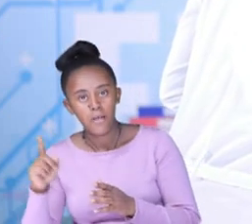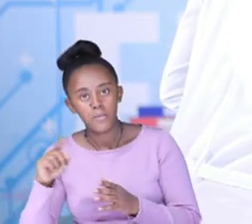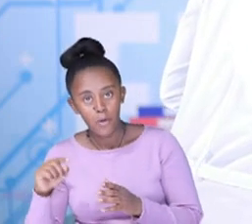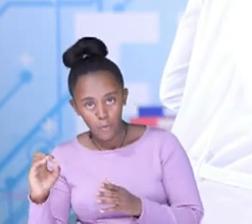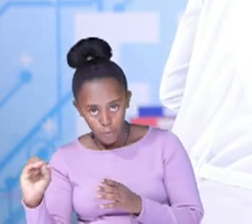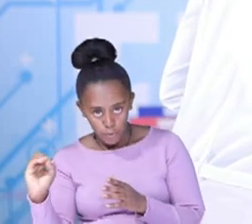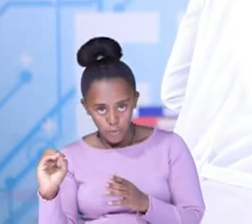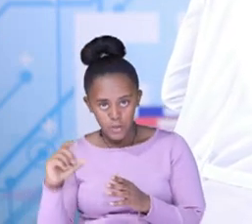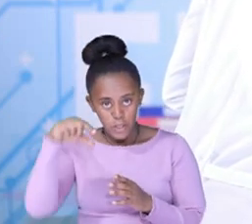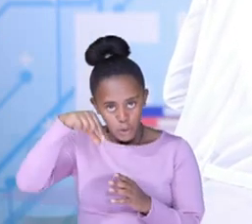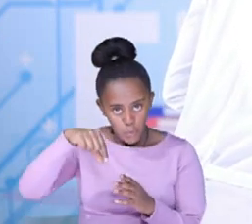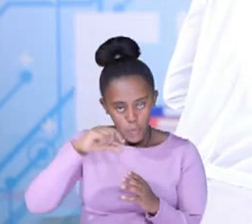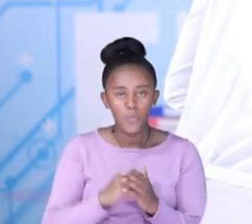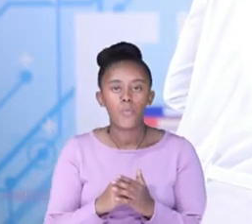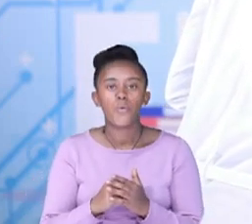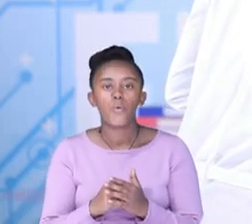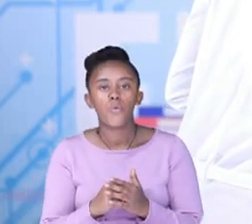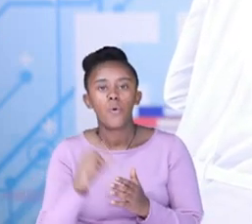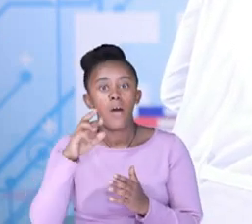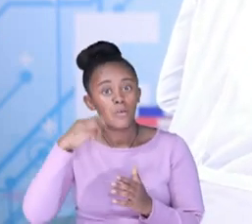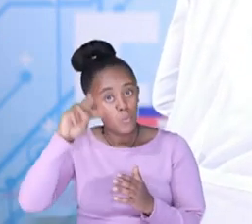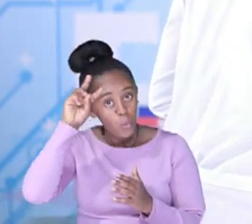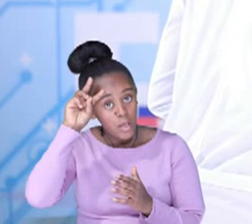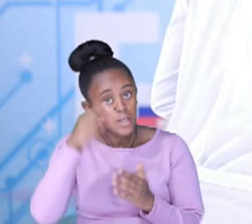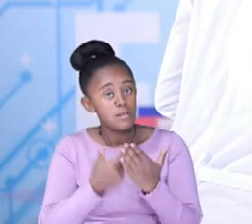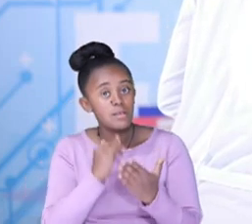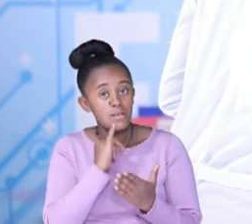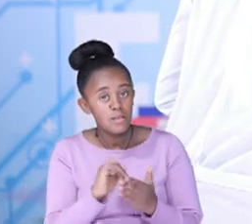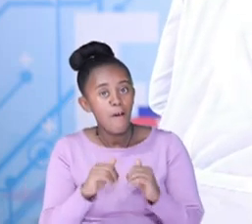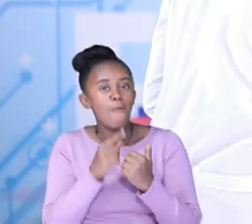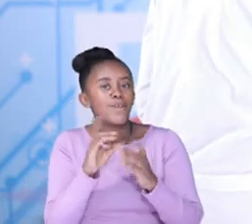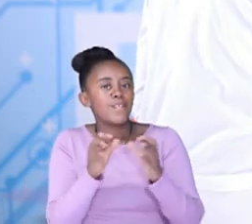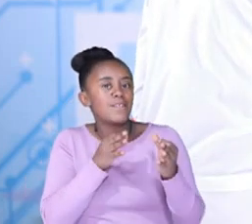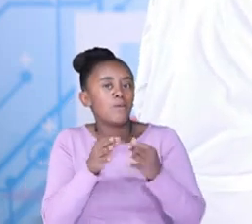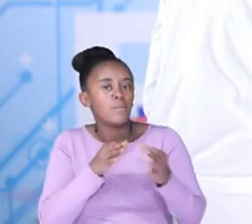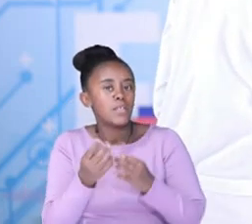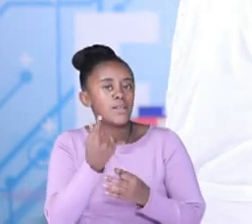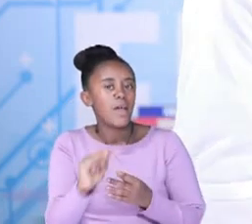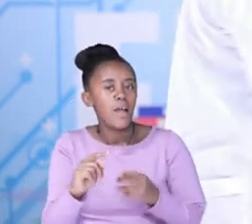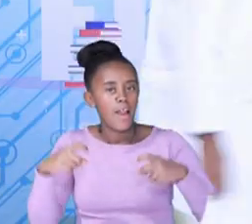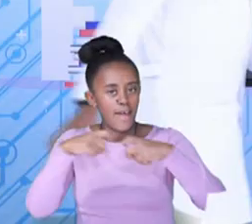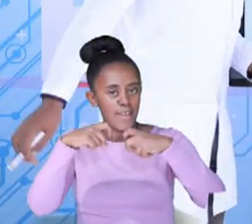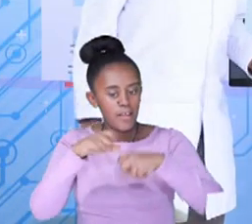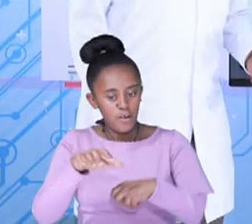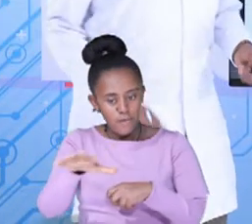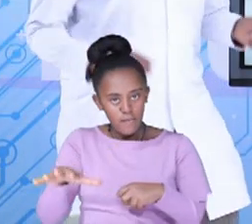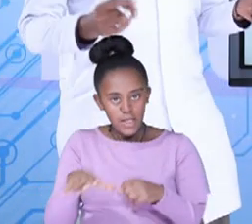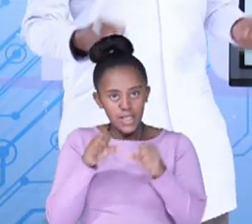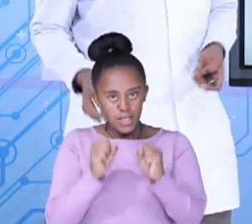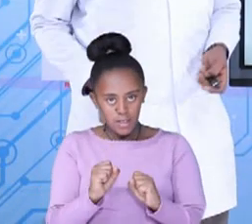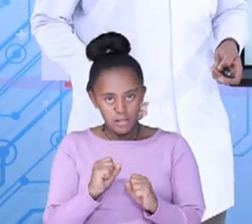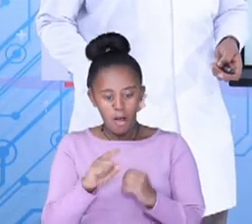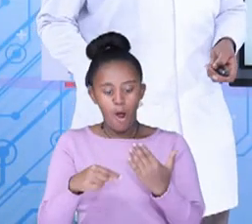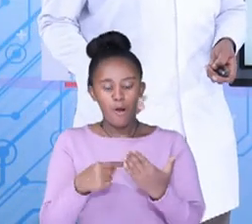naught Q. Here we have R squared. This is how we determine the electric field strength